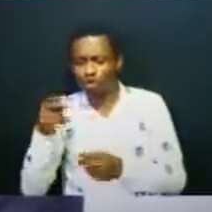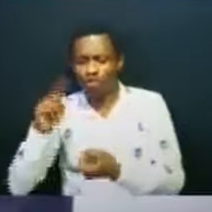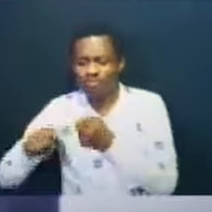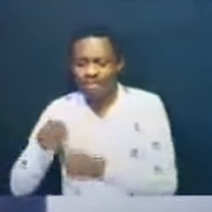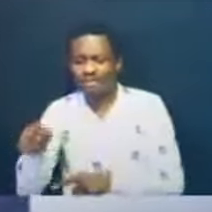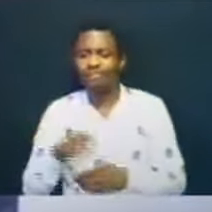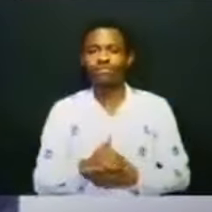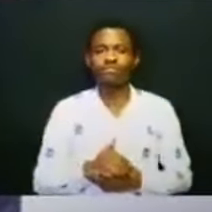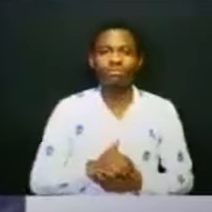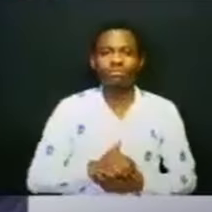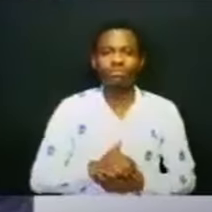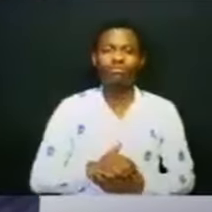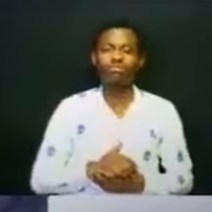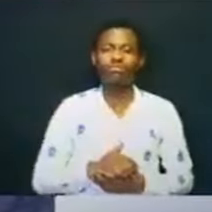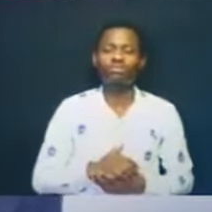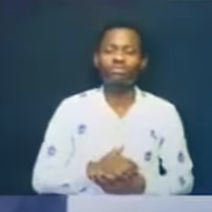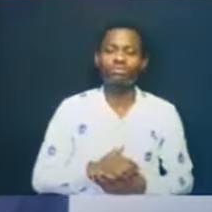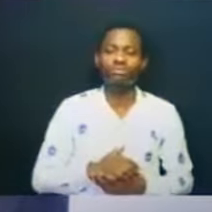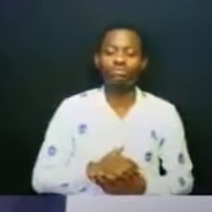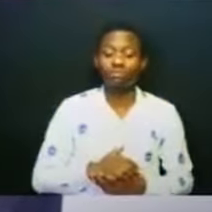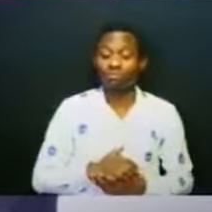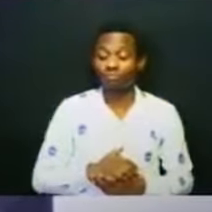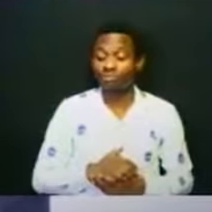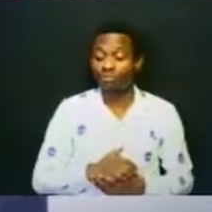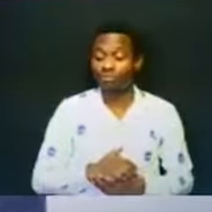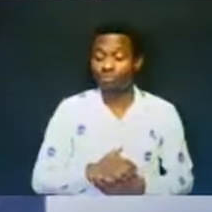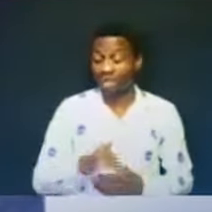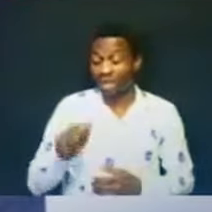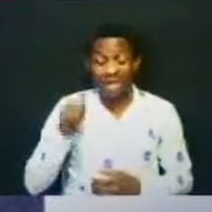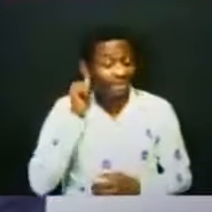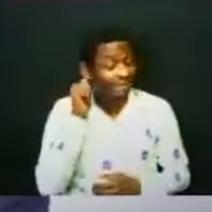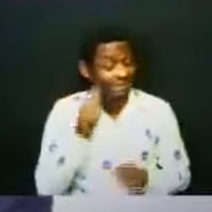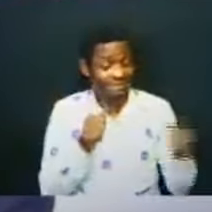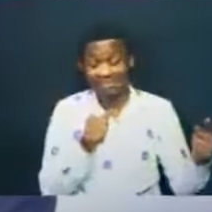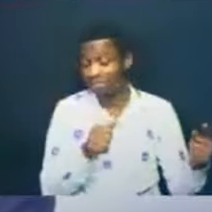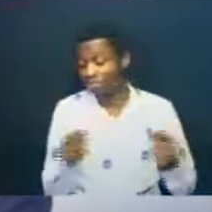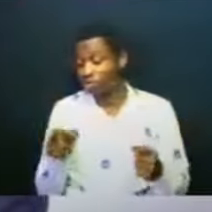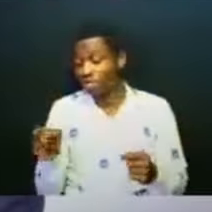Now, who was supposed to be her bridesmaid?